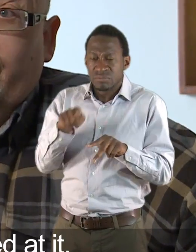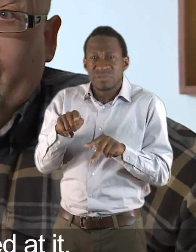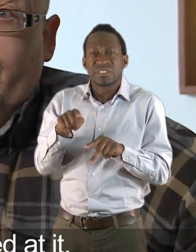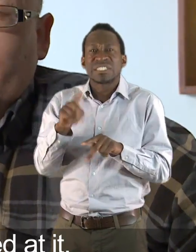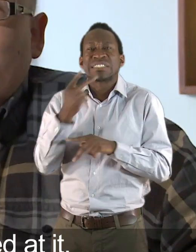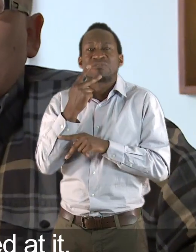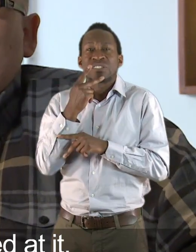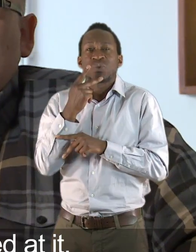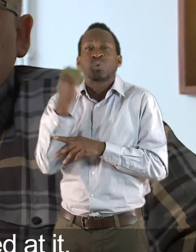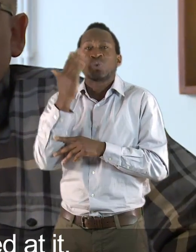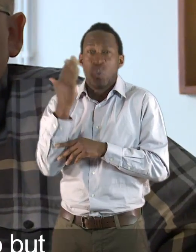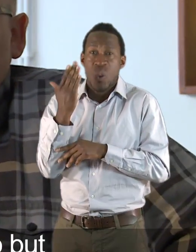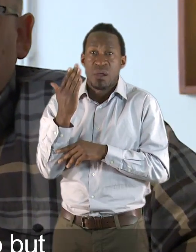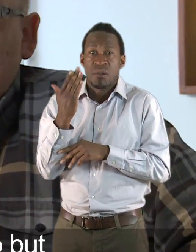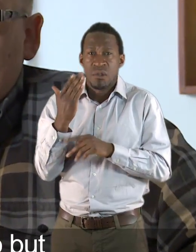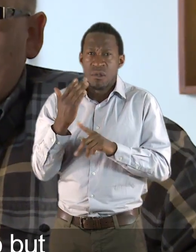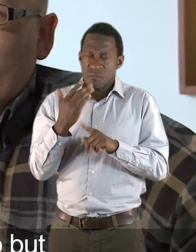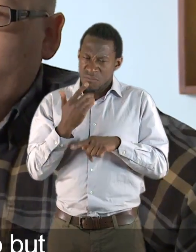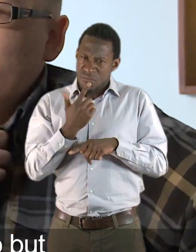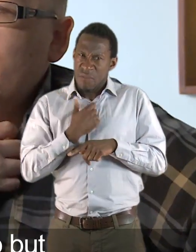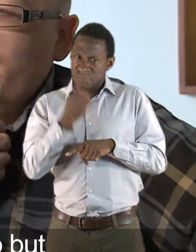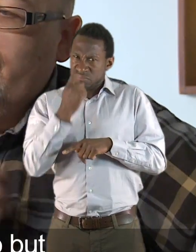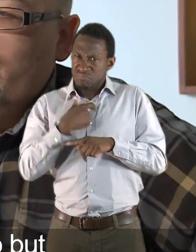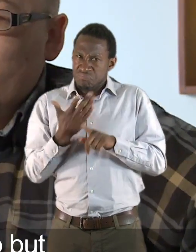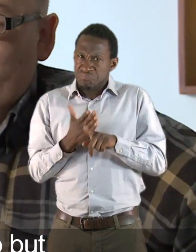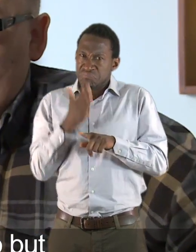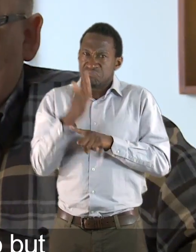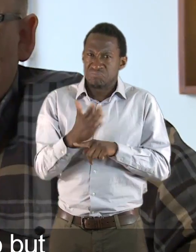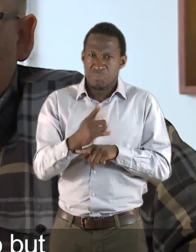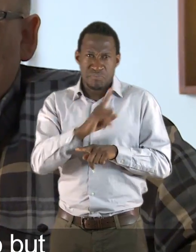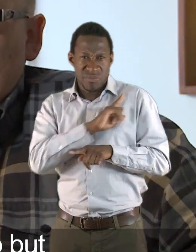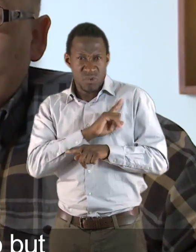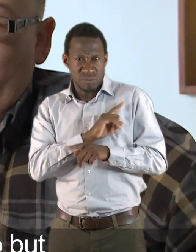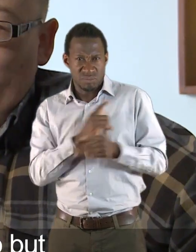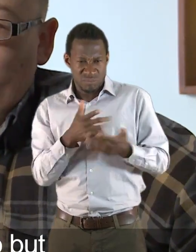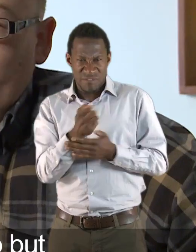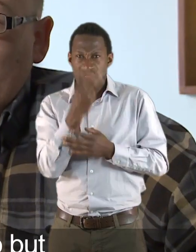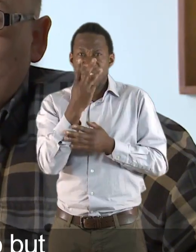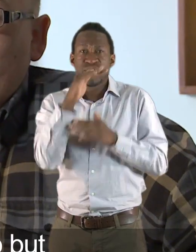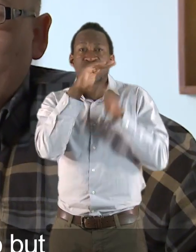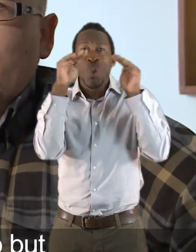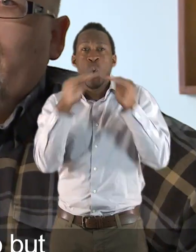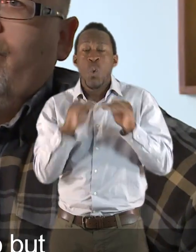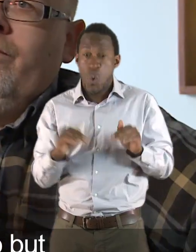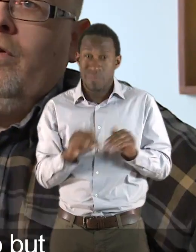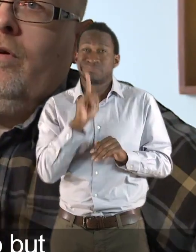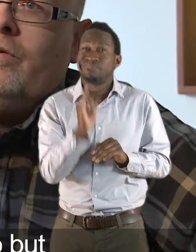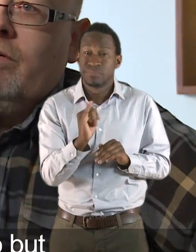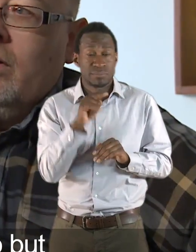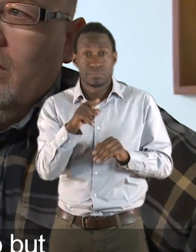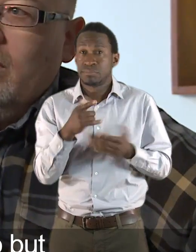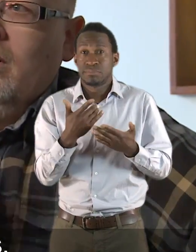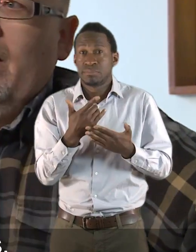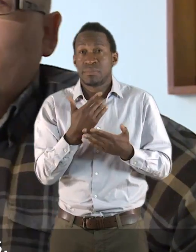when we looked at it, the senior school said I could go because it was on like 3